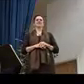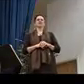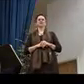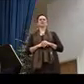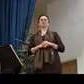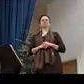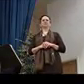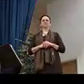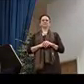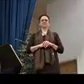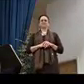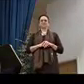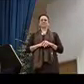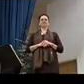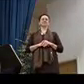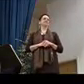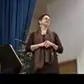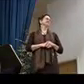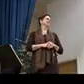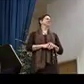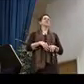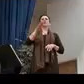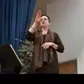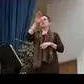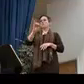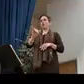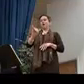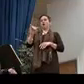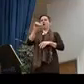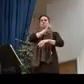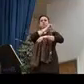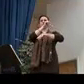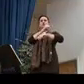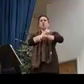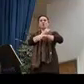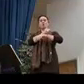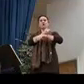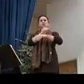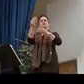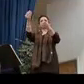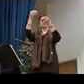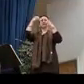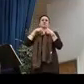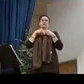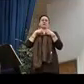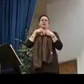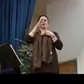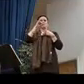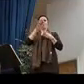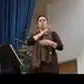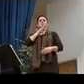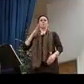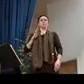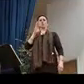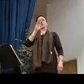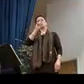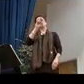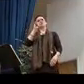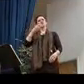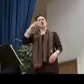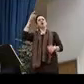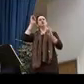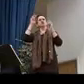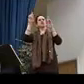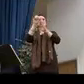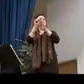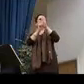By the virtue of the authority vested in me by the Board of Regents of Higher Education of the State of Montana, I